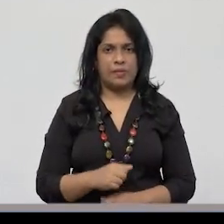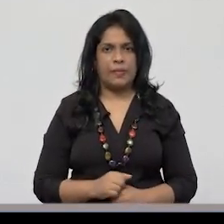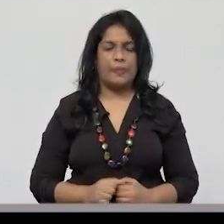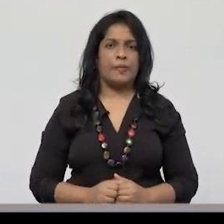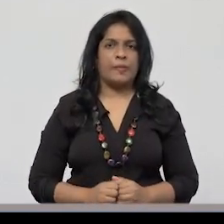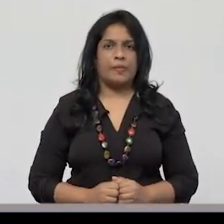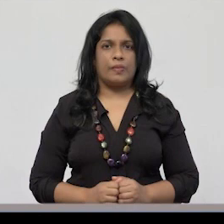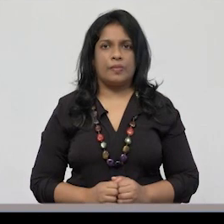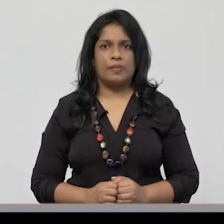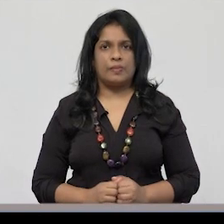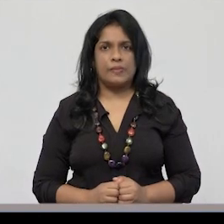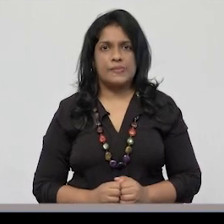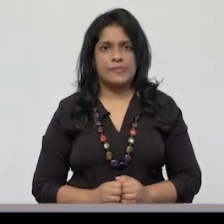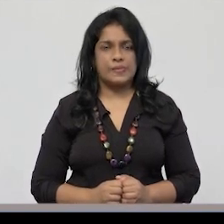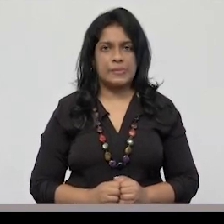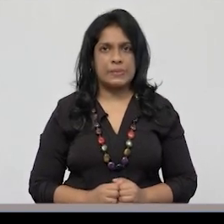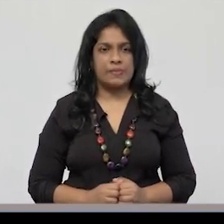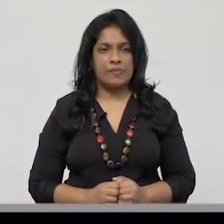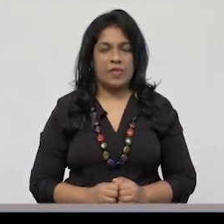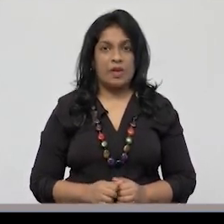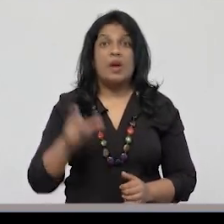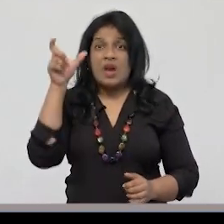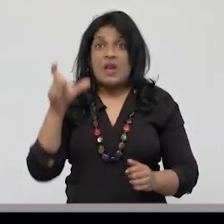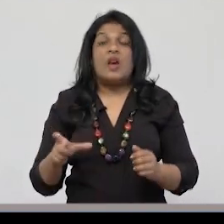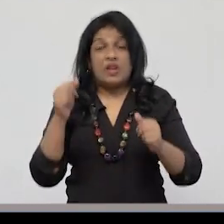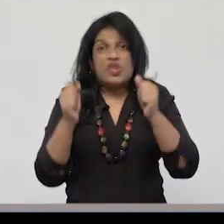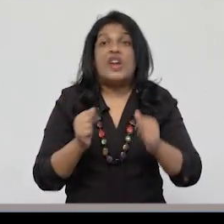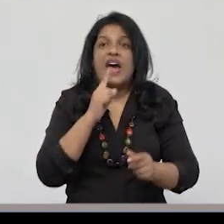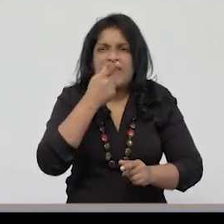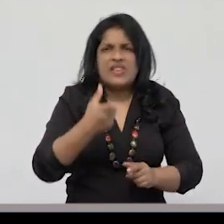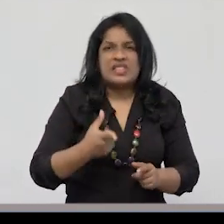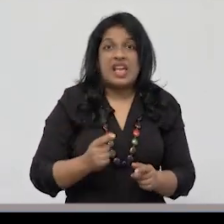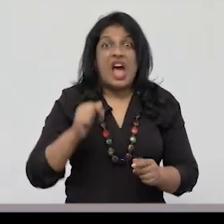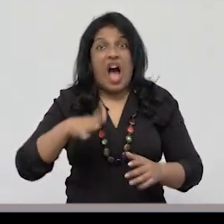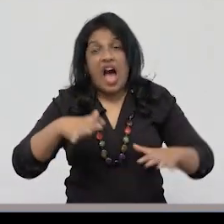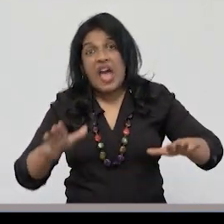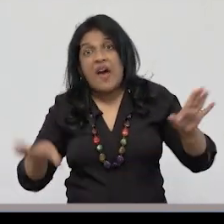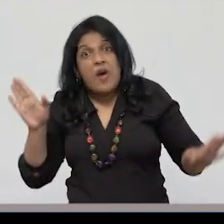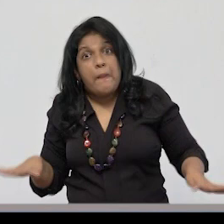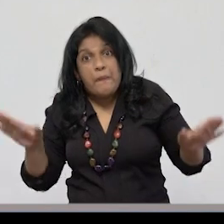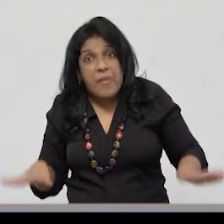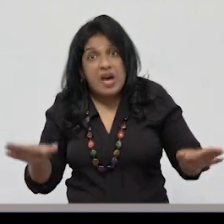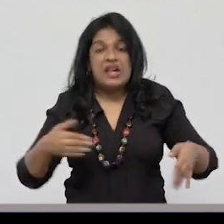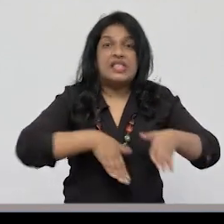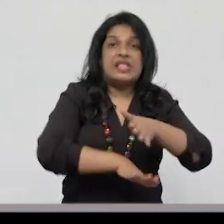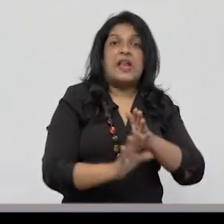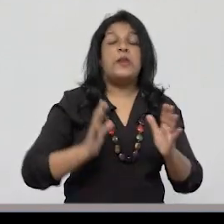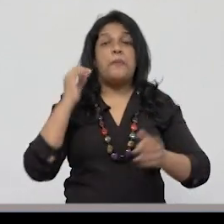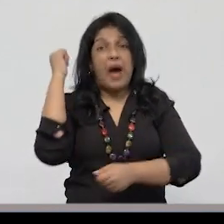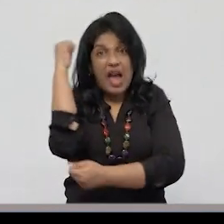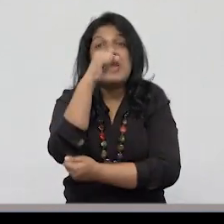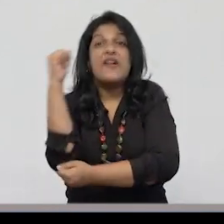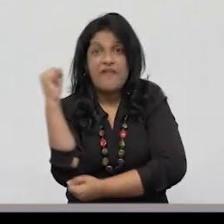got 2 tons of pigeons in my truck, but my truck is a